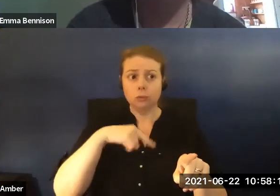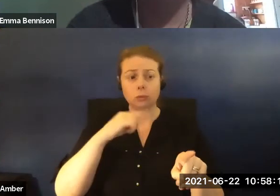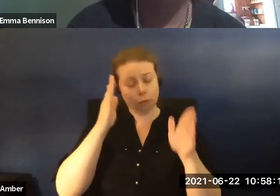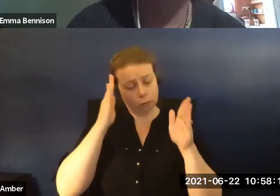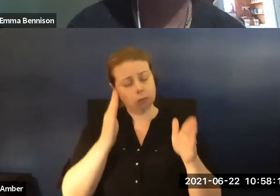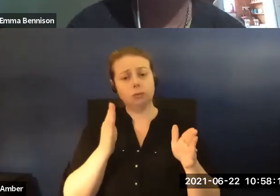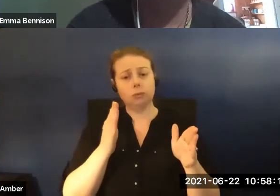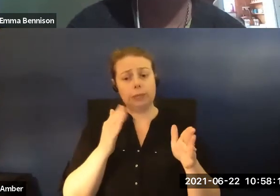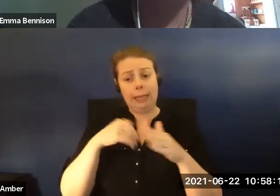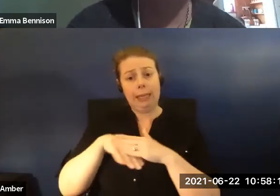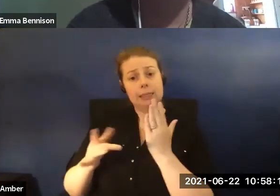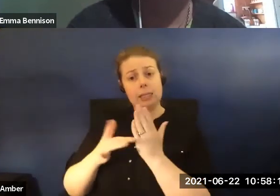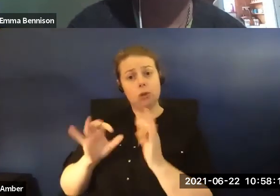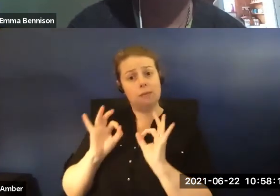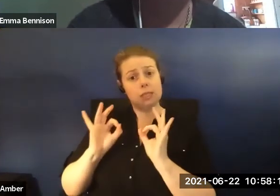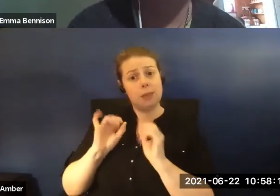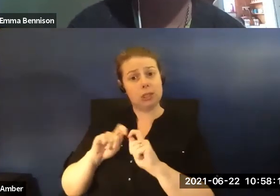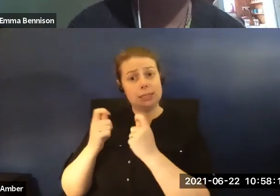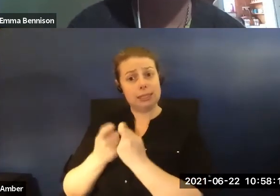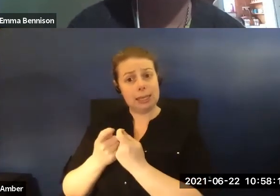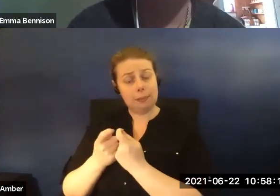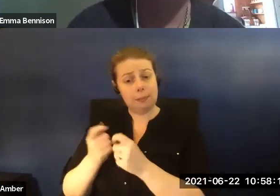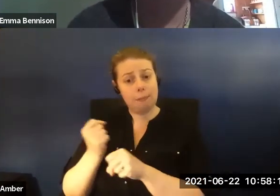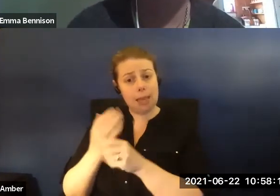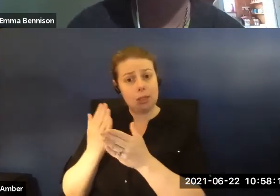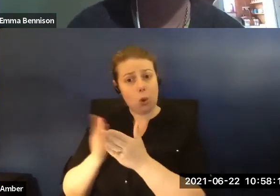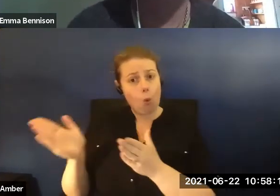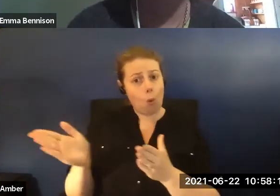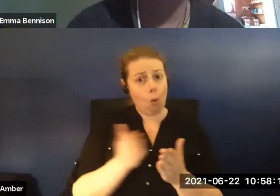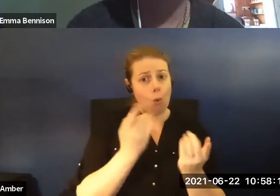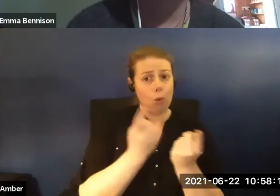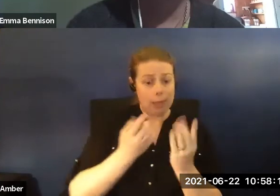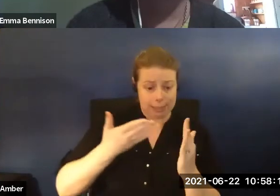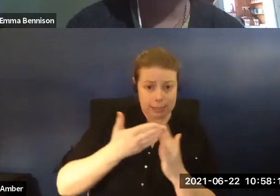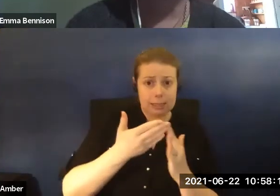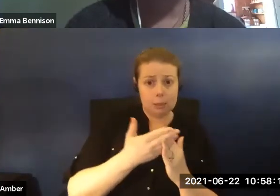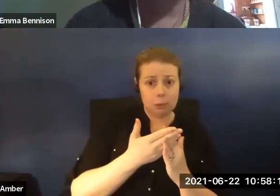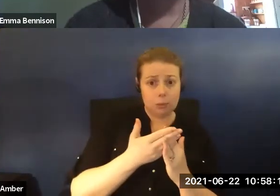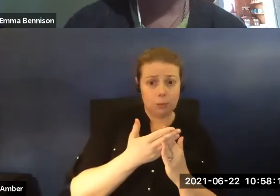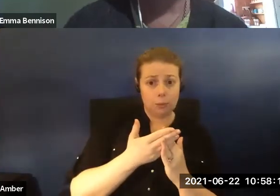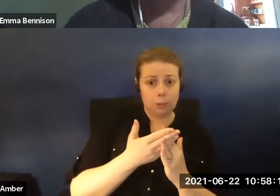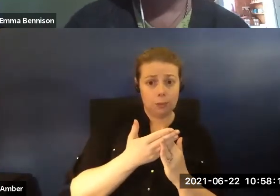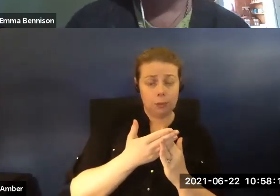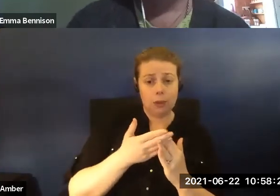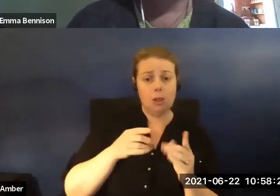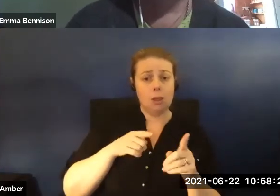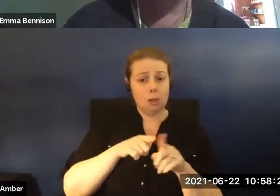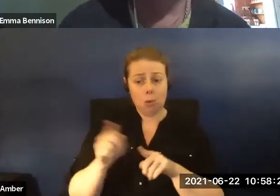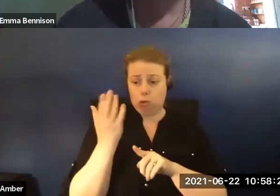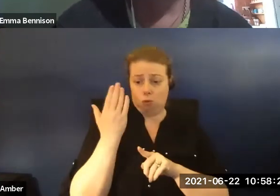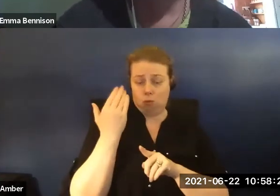within Telstra who are all subject matters as accessibility, where you're using the latest version of the Web Content Accessibility